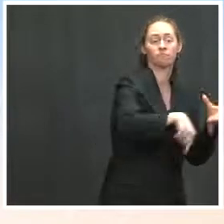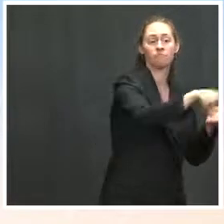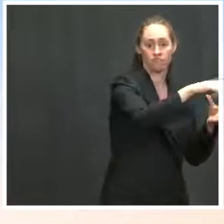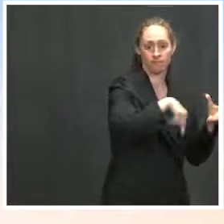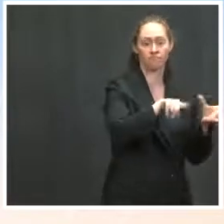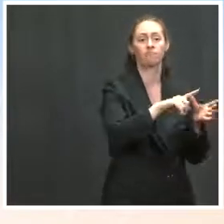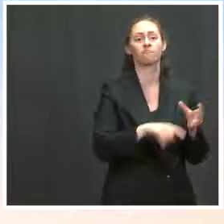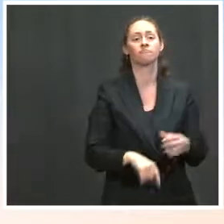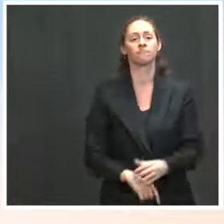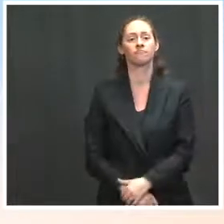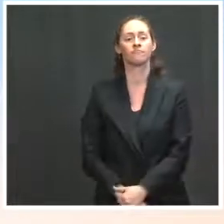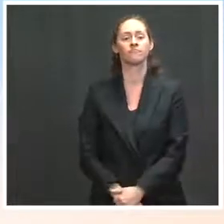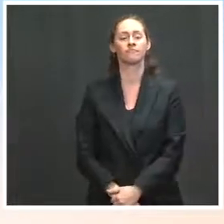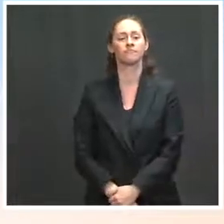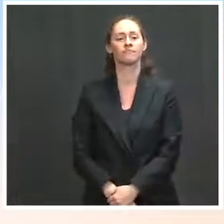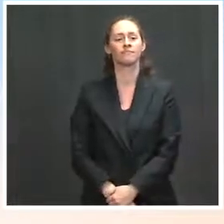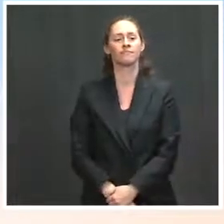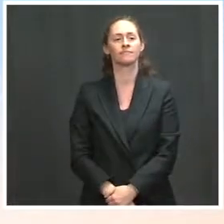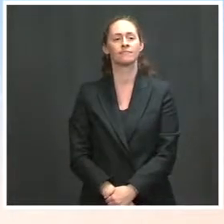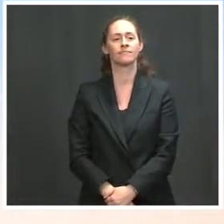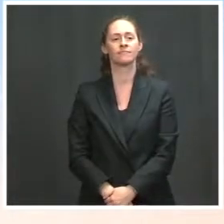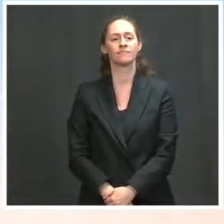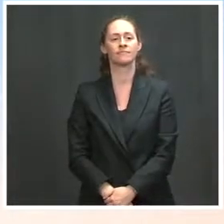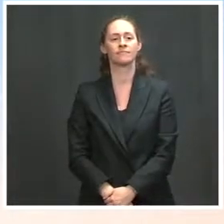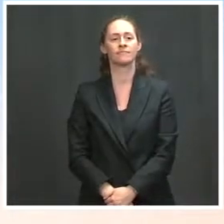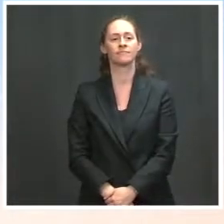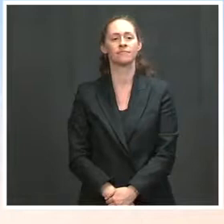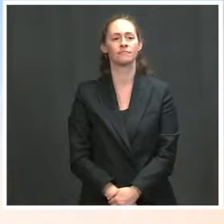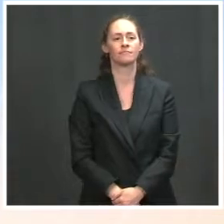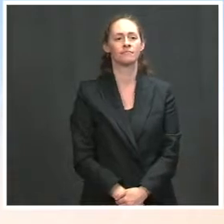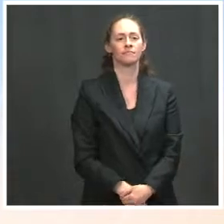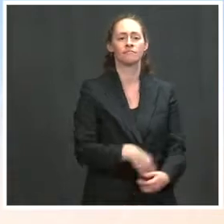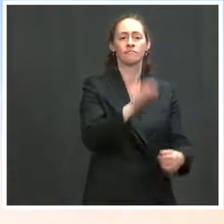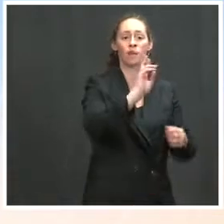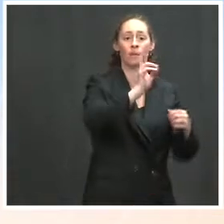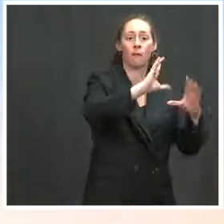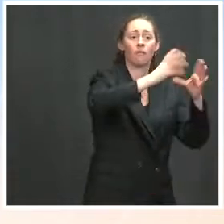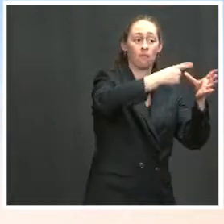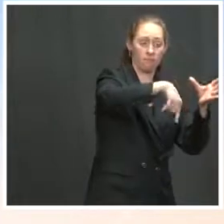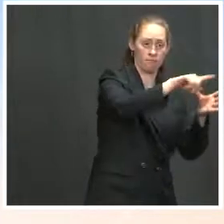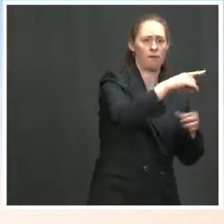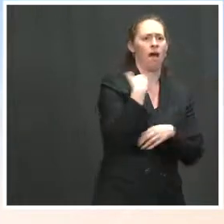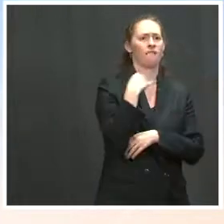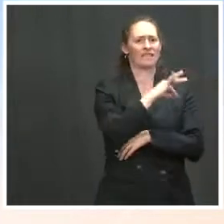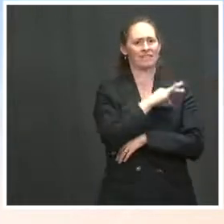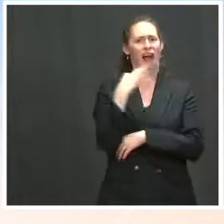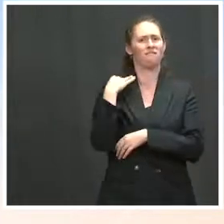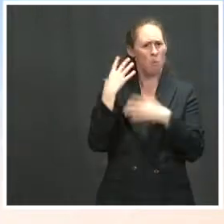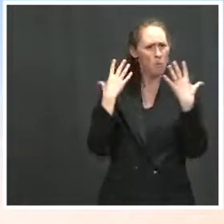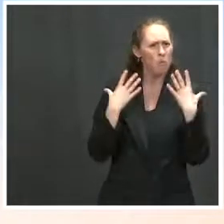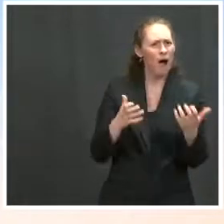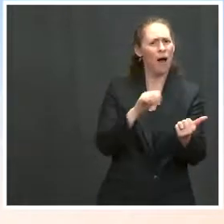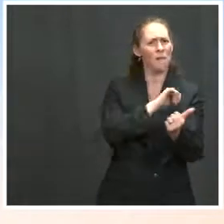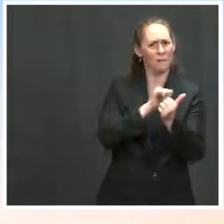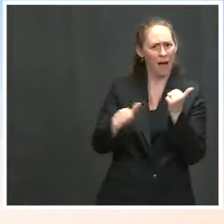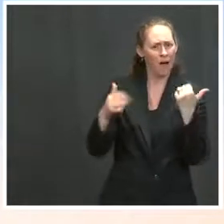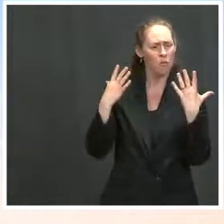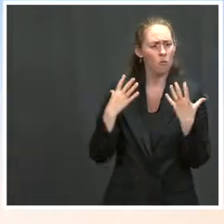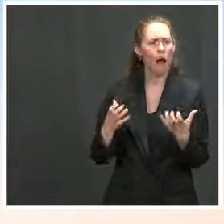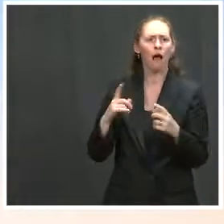concerned is the president about that, and has the president reached out to those senators who are saying this to say no, in fact my staff and I are on the same page.